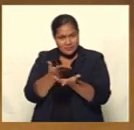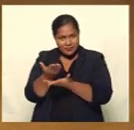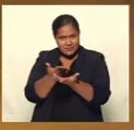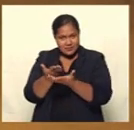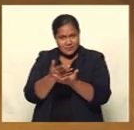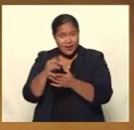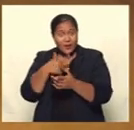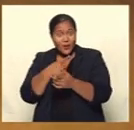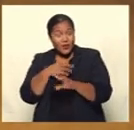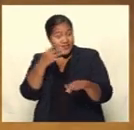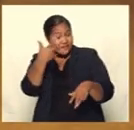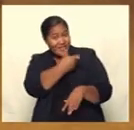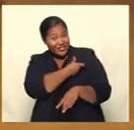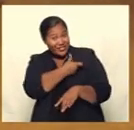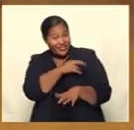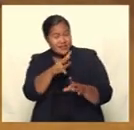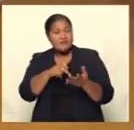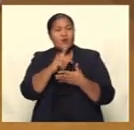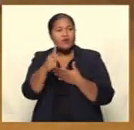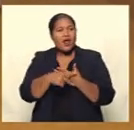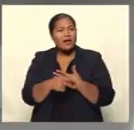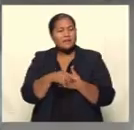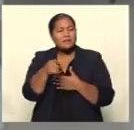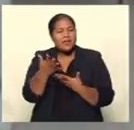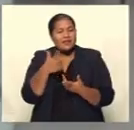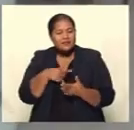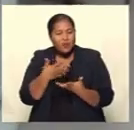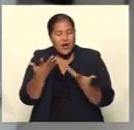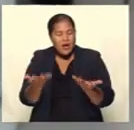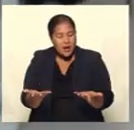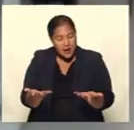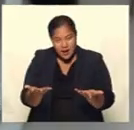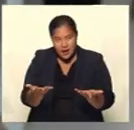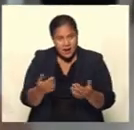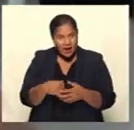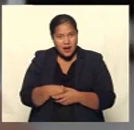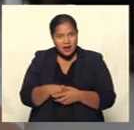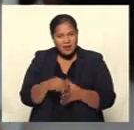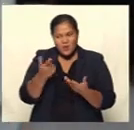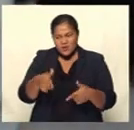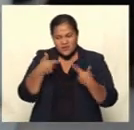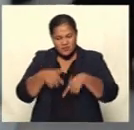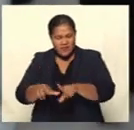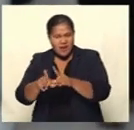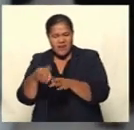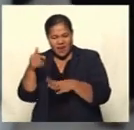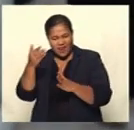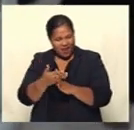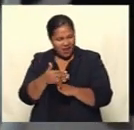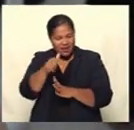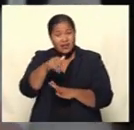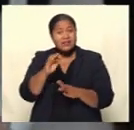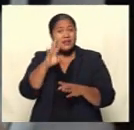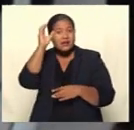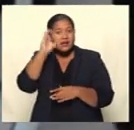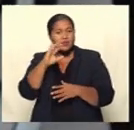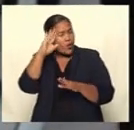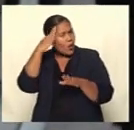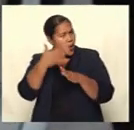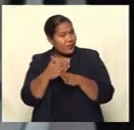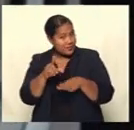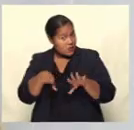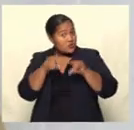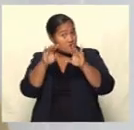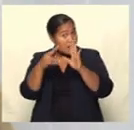the vaccination programs and thereby lead into travel between the countries. And hopefully this is Australia and New